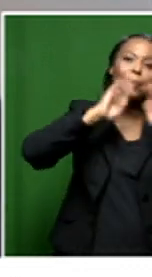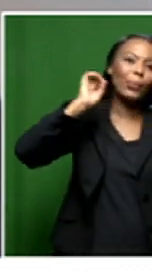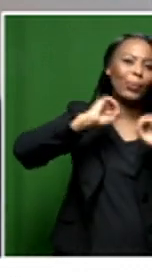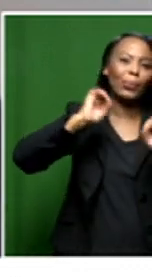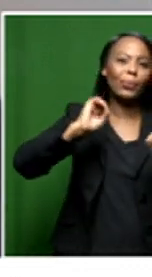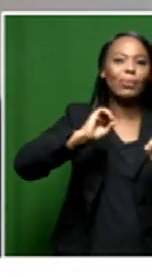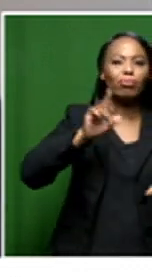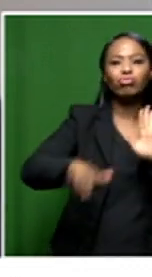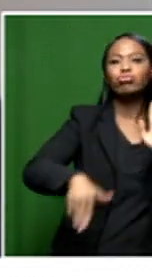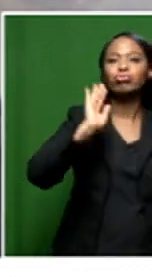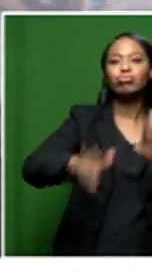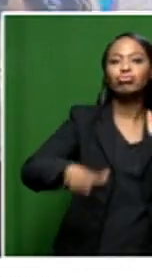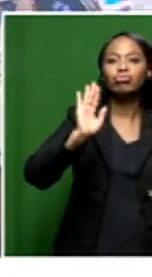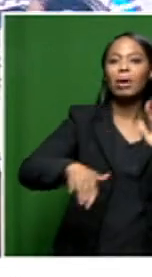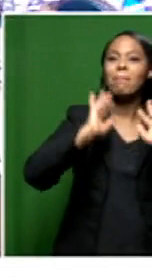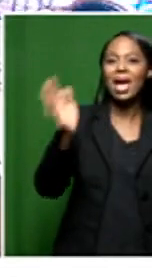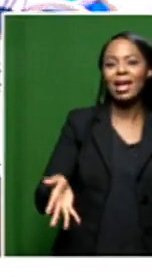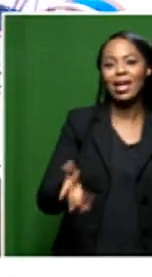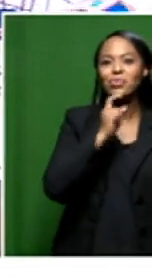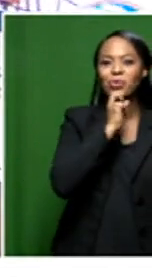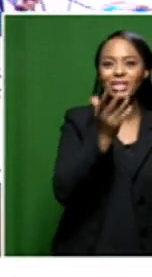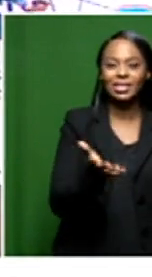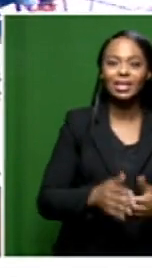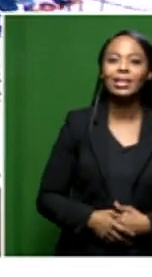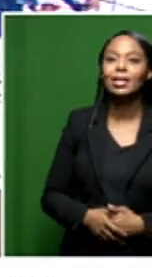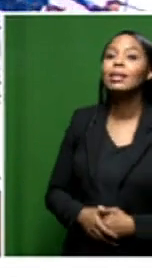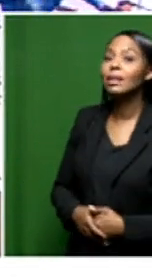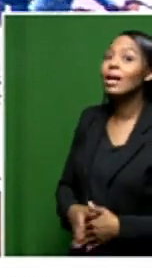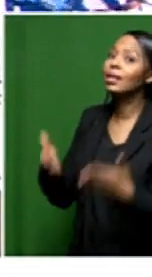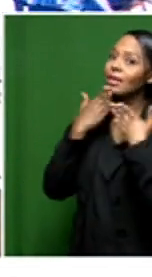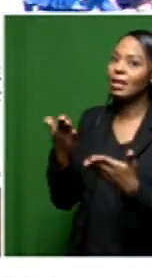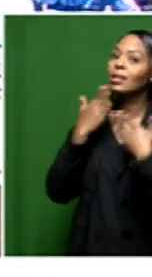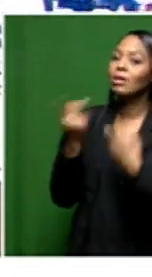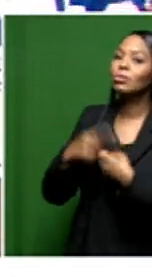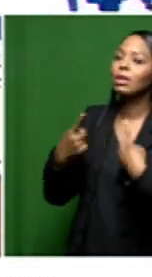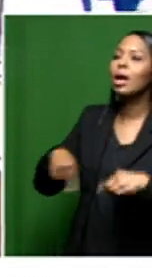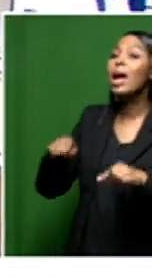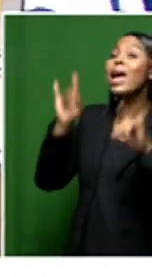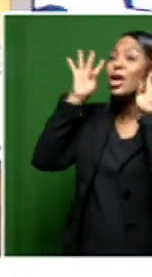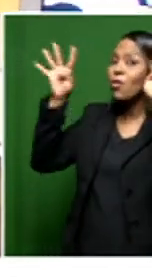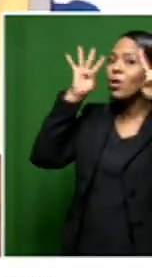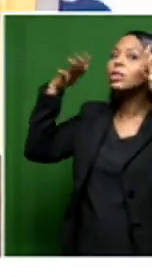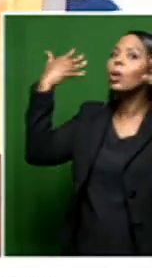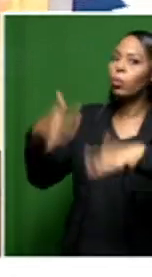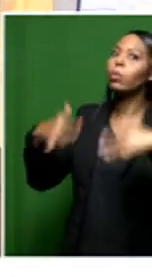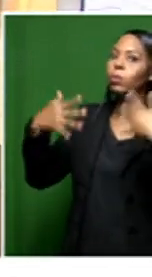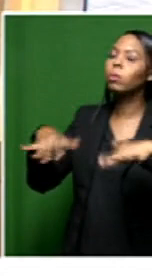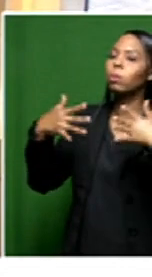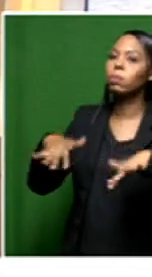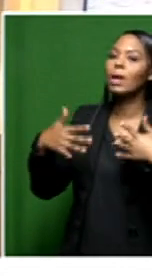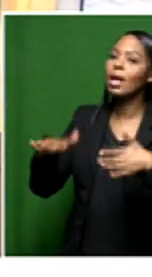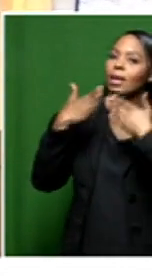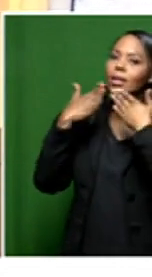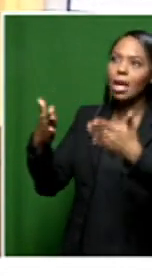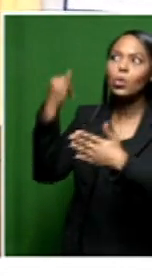sides. All right, Kai Goodall, great chatting to you, man. Thank you so much for joining us. You're such an innovation maverick. And thanks to you